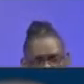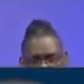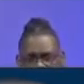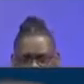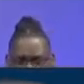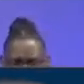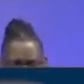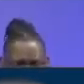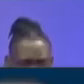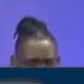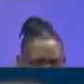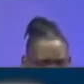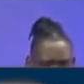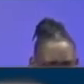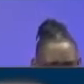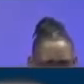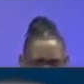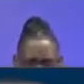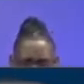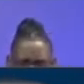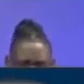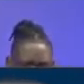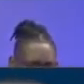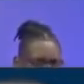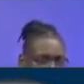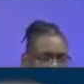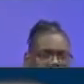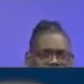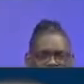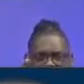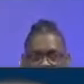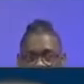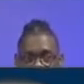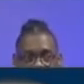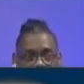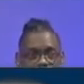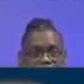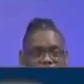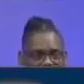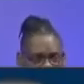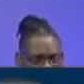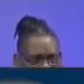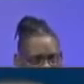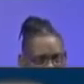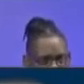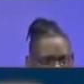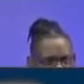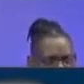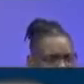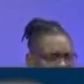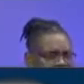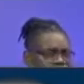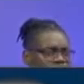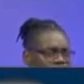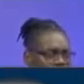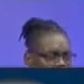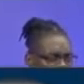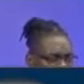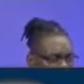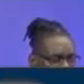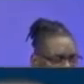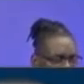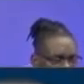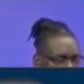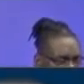high-yield targets for genomic sequencing, especially those who test positive with a travel history, that sample